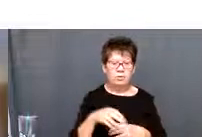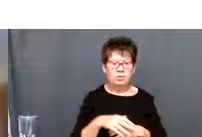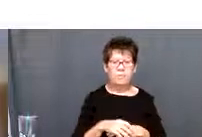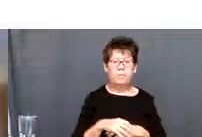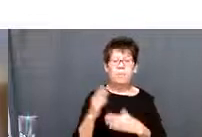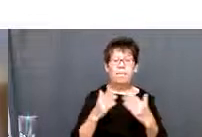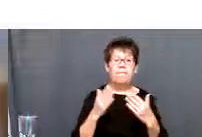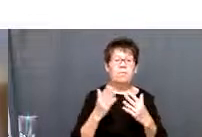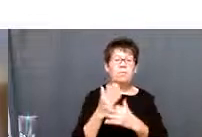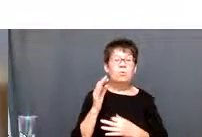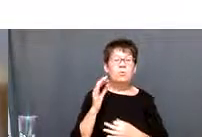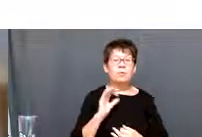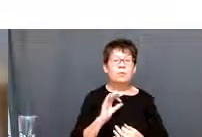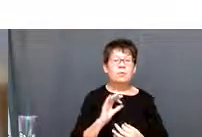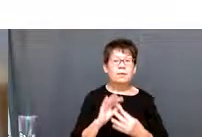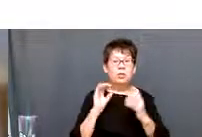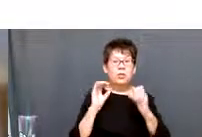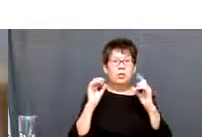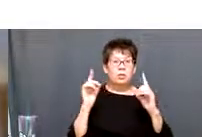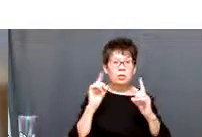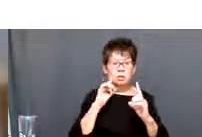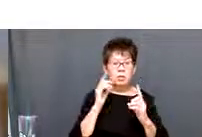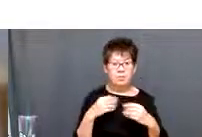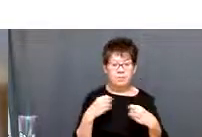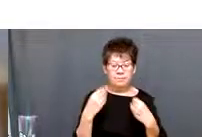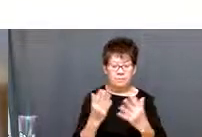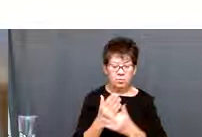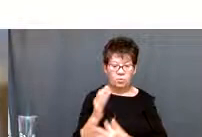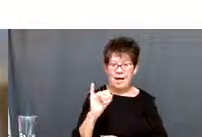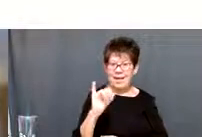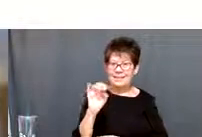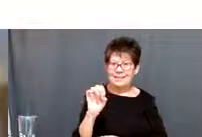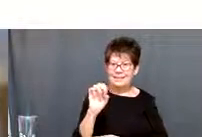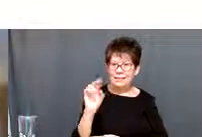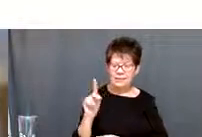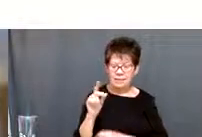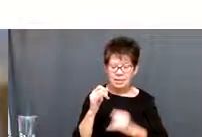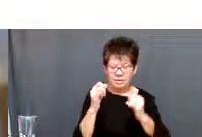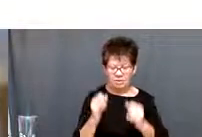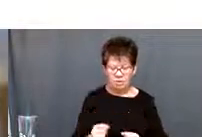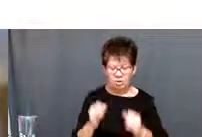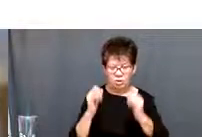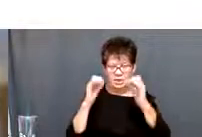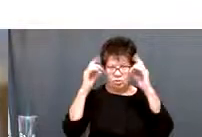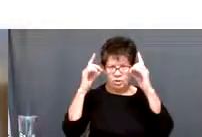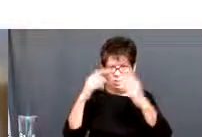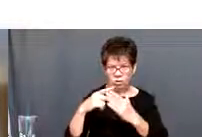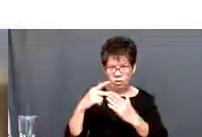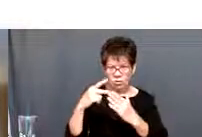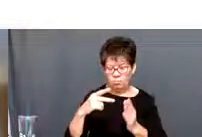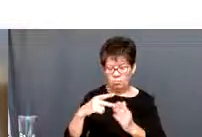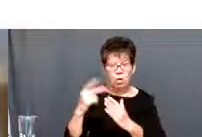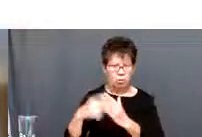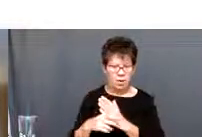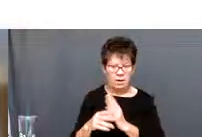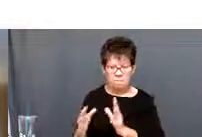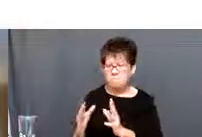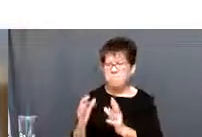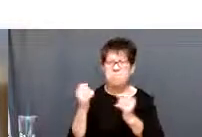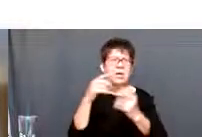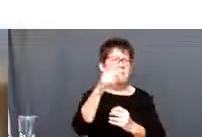through special education are provided through what's called an IEP, Individualized Education Program. There may be many of you that